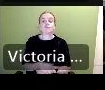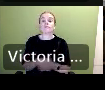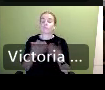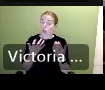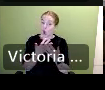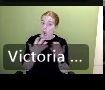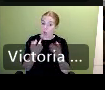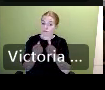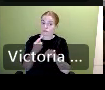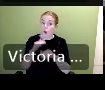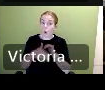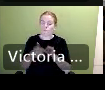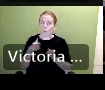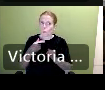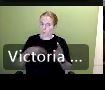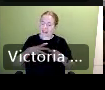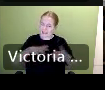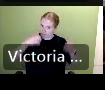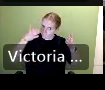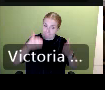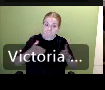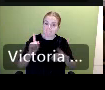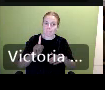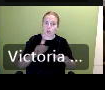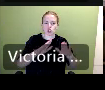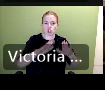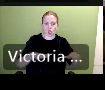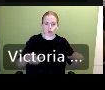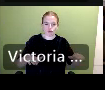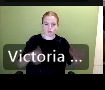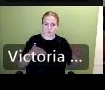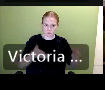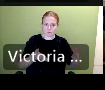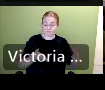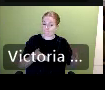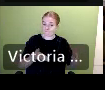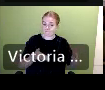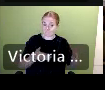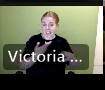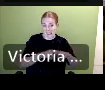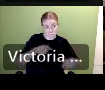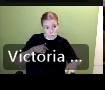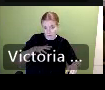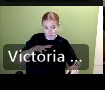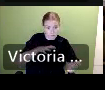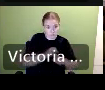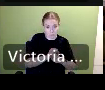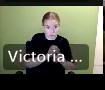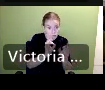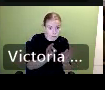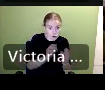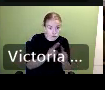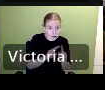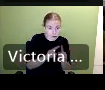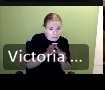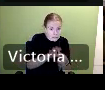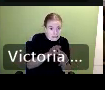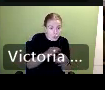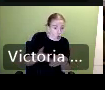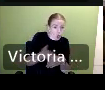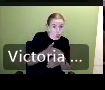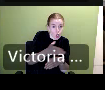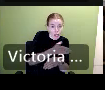because obviously really if we can really pick things up early in childhood, we can affect hopefully positively the